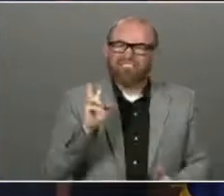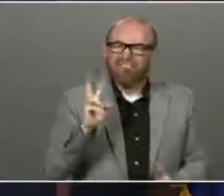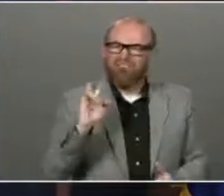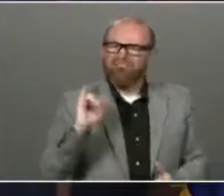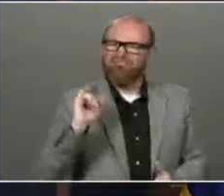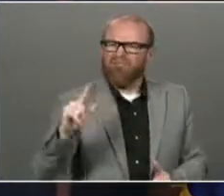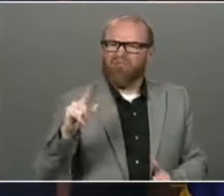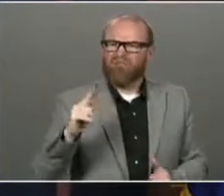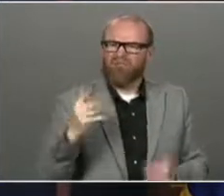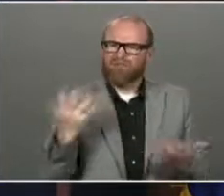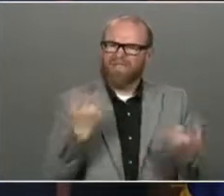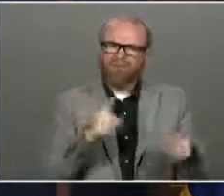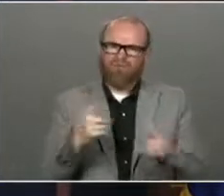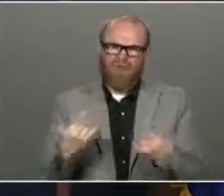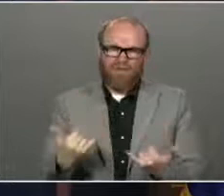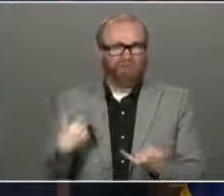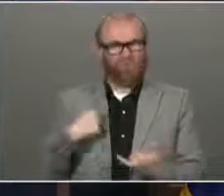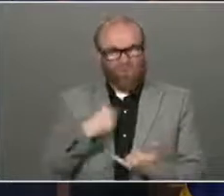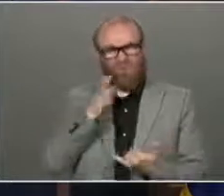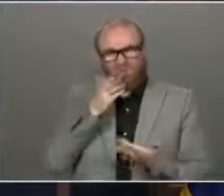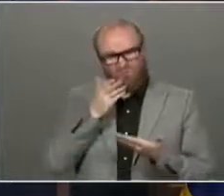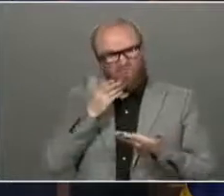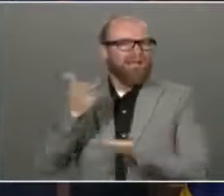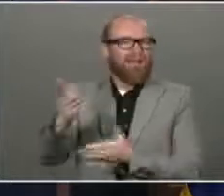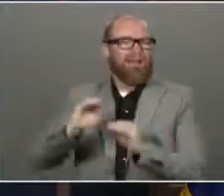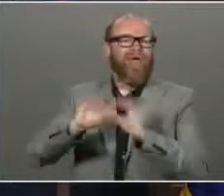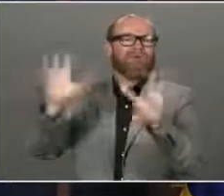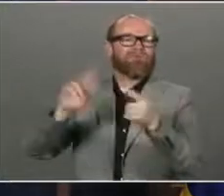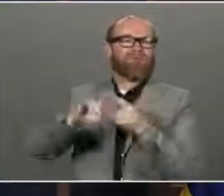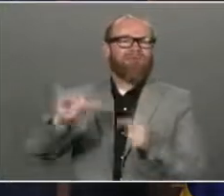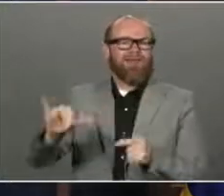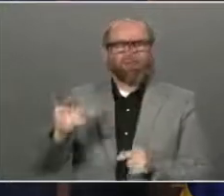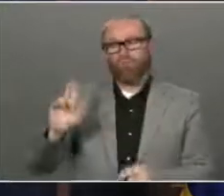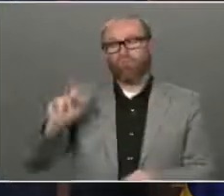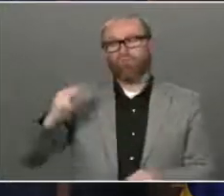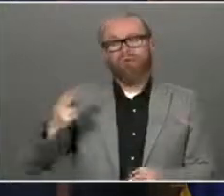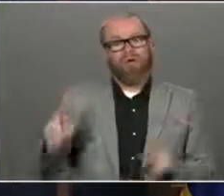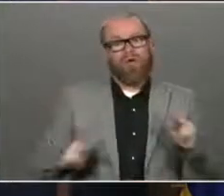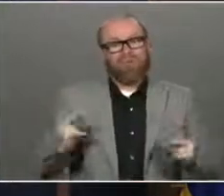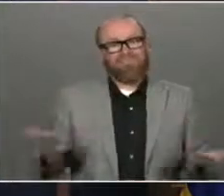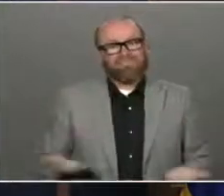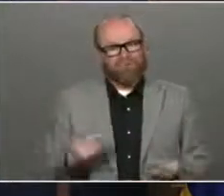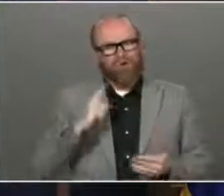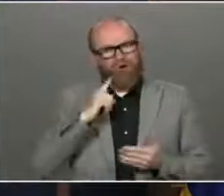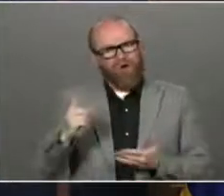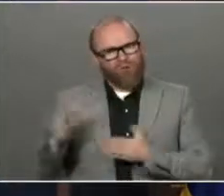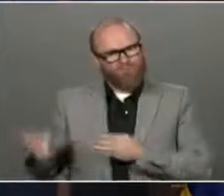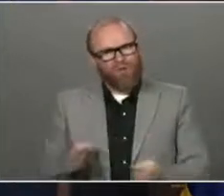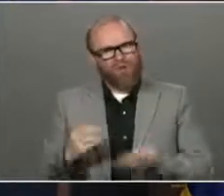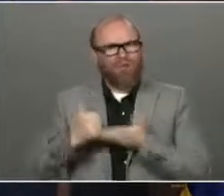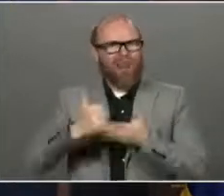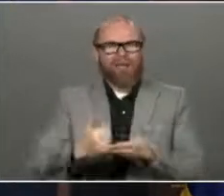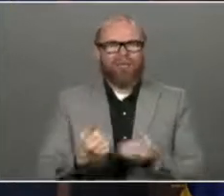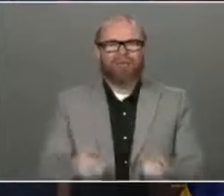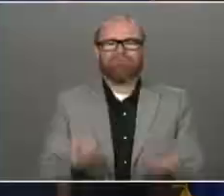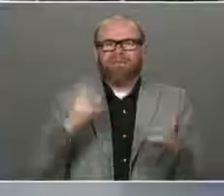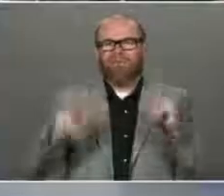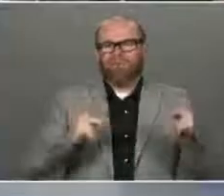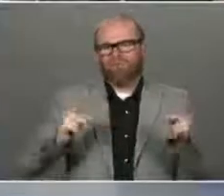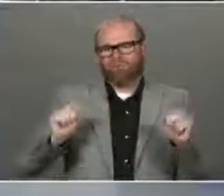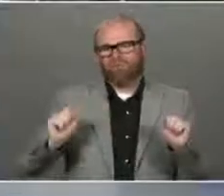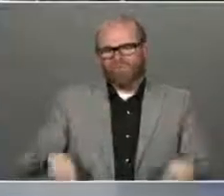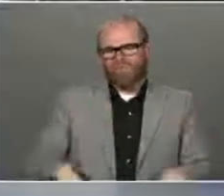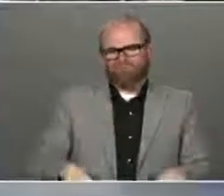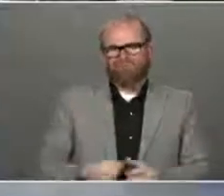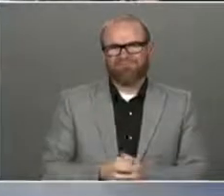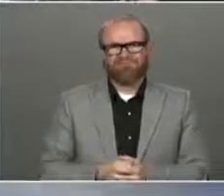so we're prepared, and I believe Utahns are prepared to do whatever they can to bring in as many as we can get. Any idea of